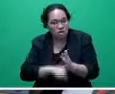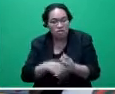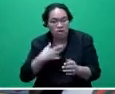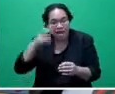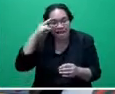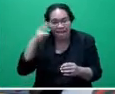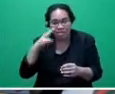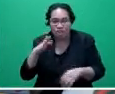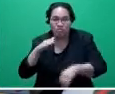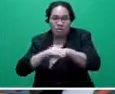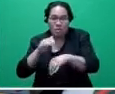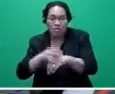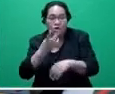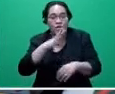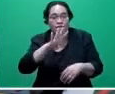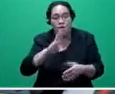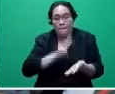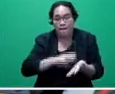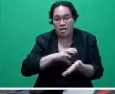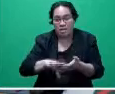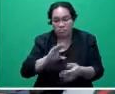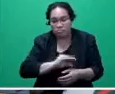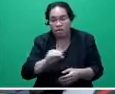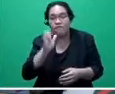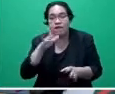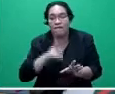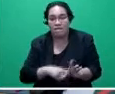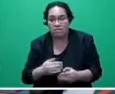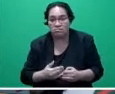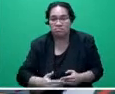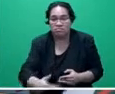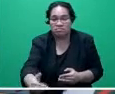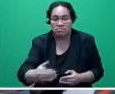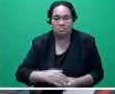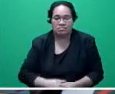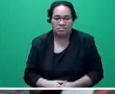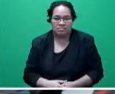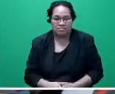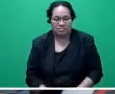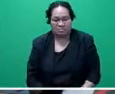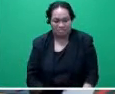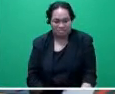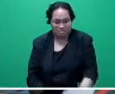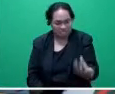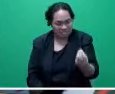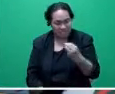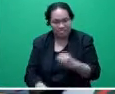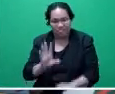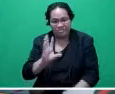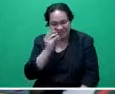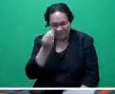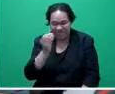national coffers, is about 24 million per annum for 5 years. Mr. Speaker, sir, wow. Endorsing the